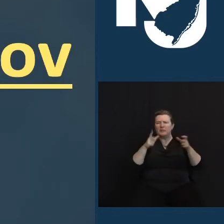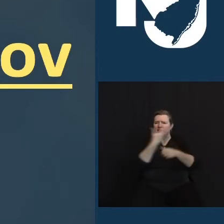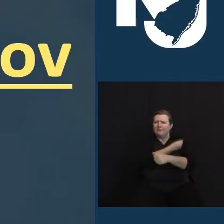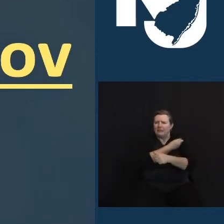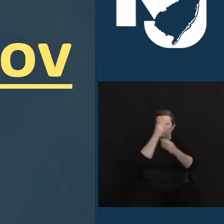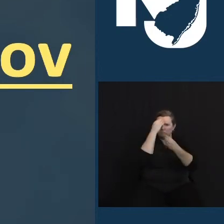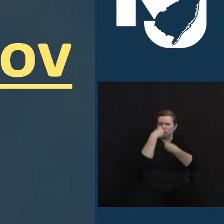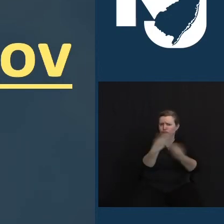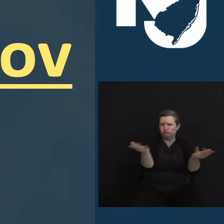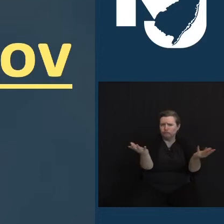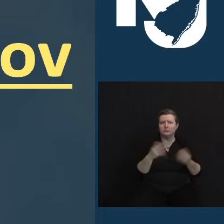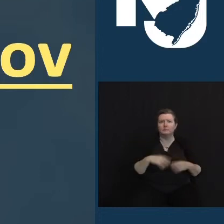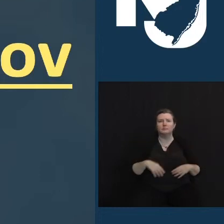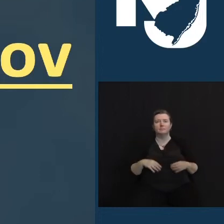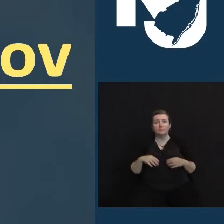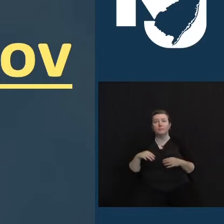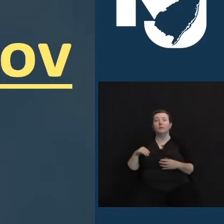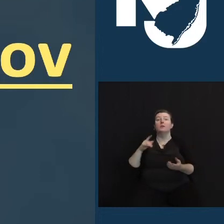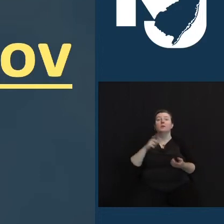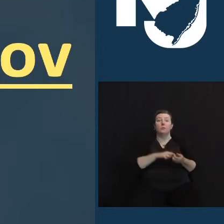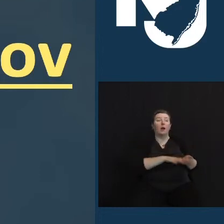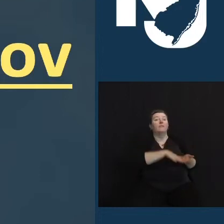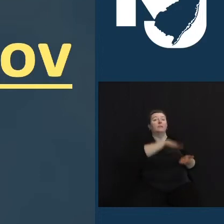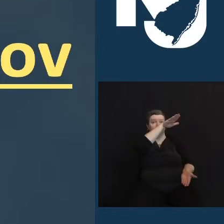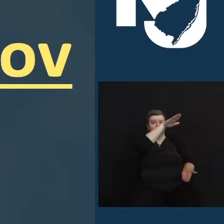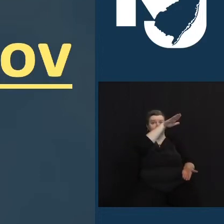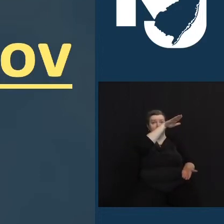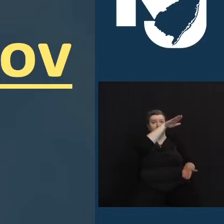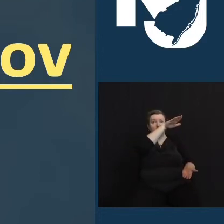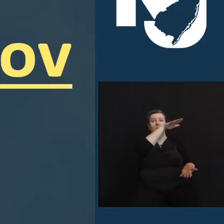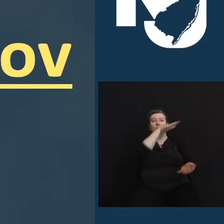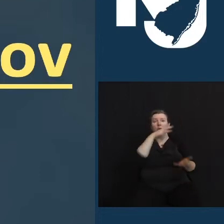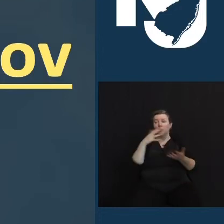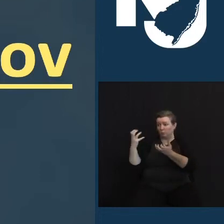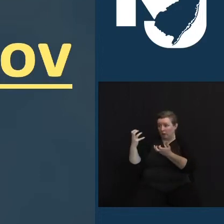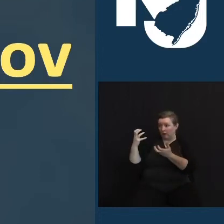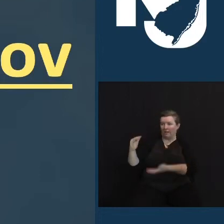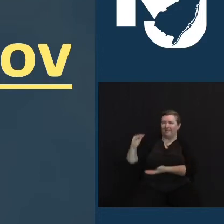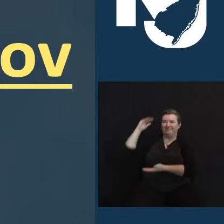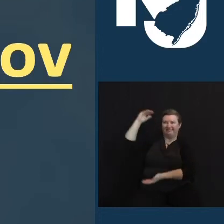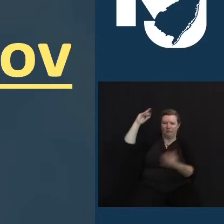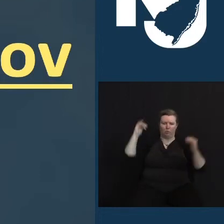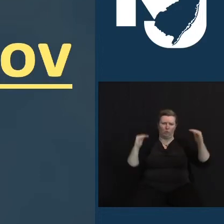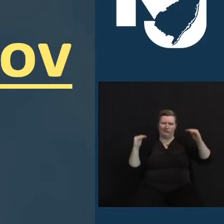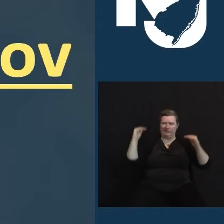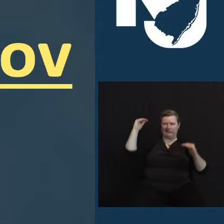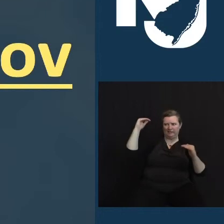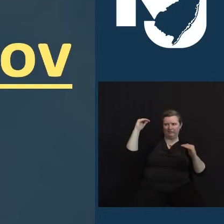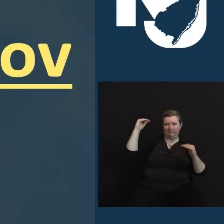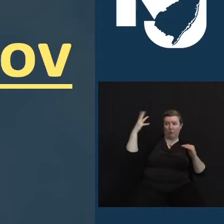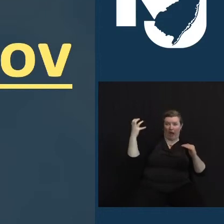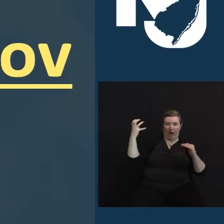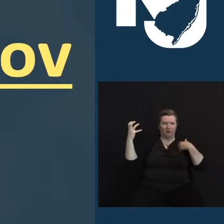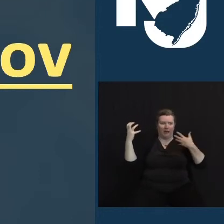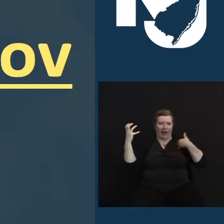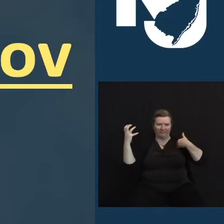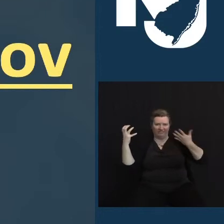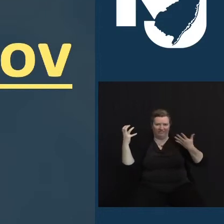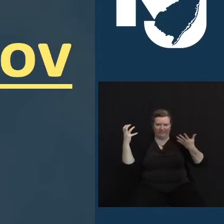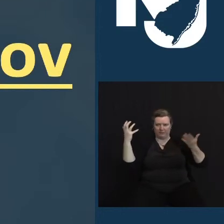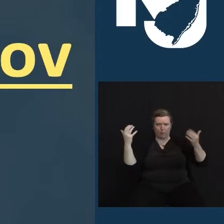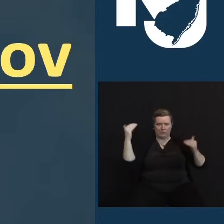supply, demand imbalance, which in the immediate term will only grow. Please have patience. We